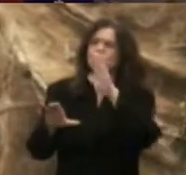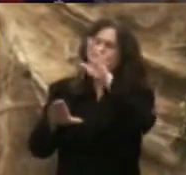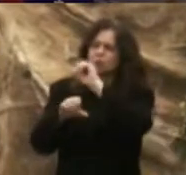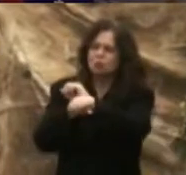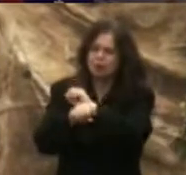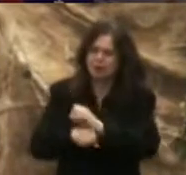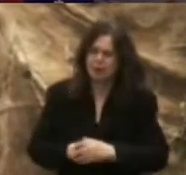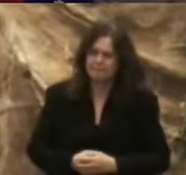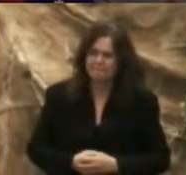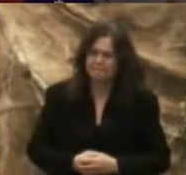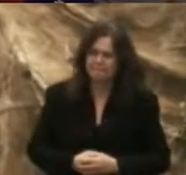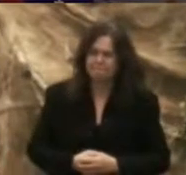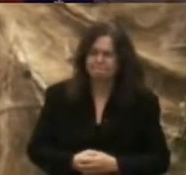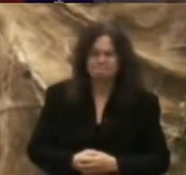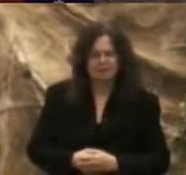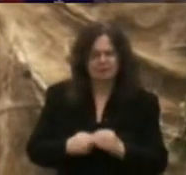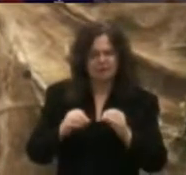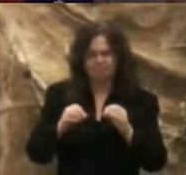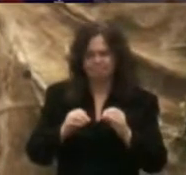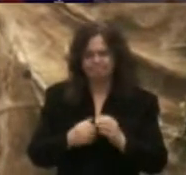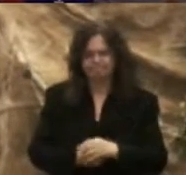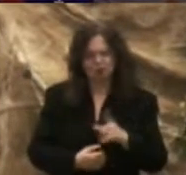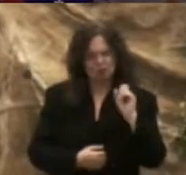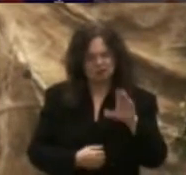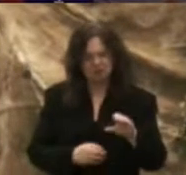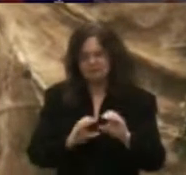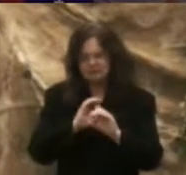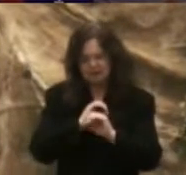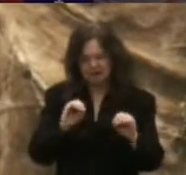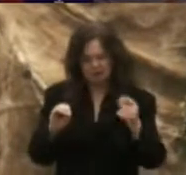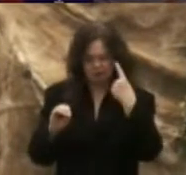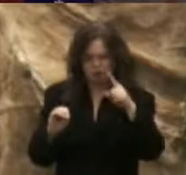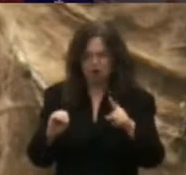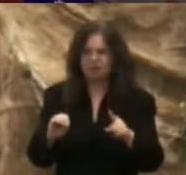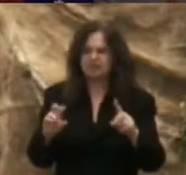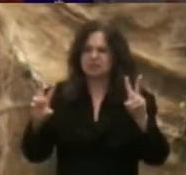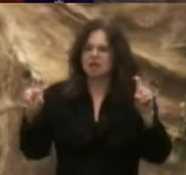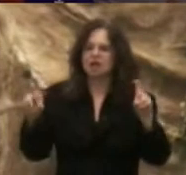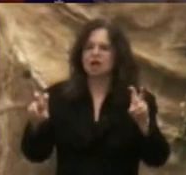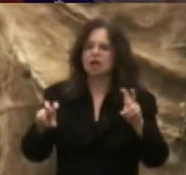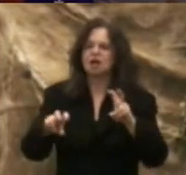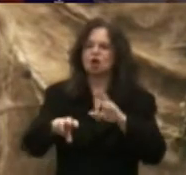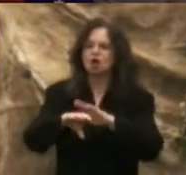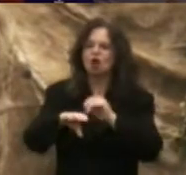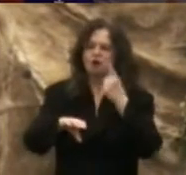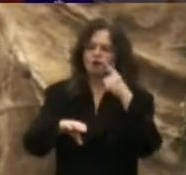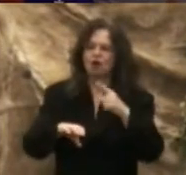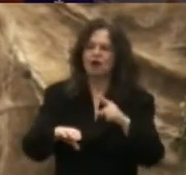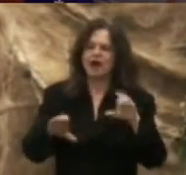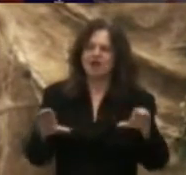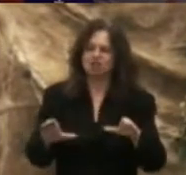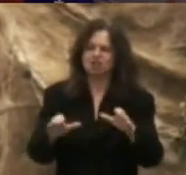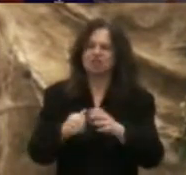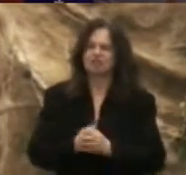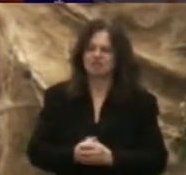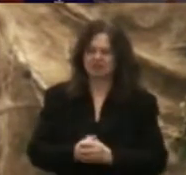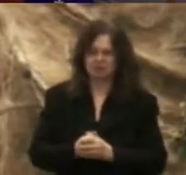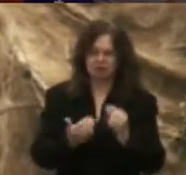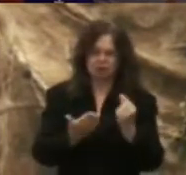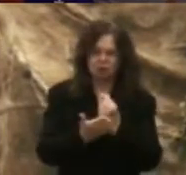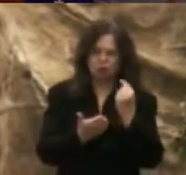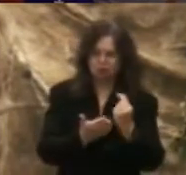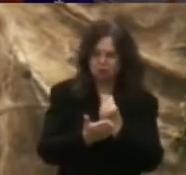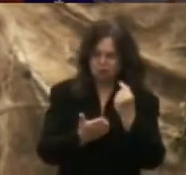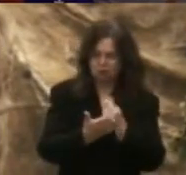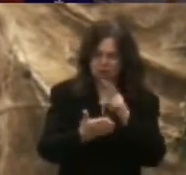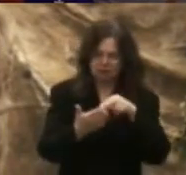There is no question about the call to action in today's gospel reading from Luke.